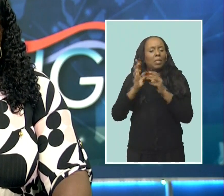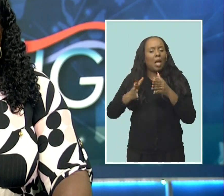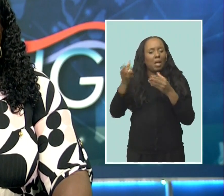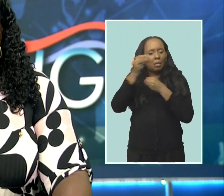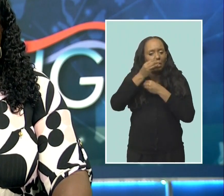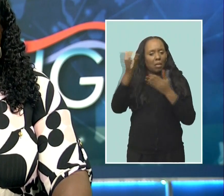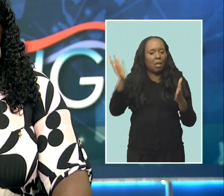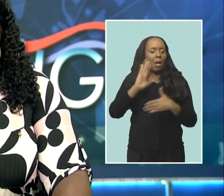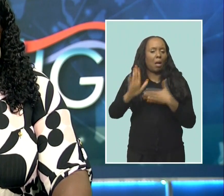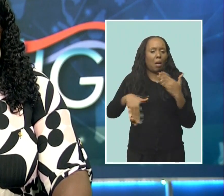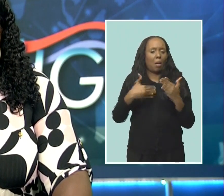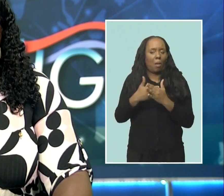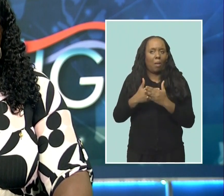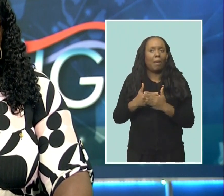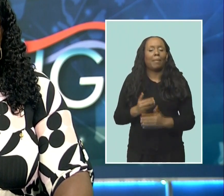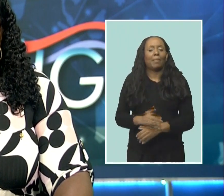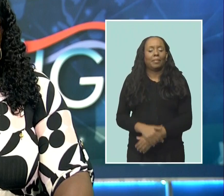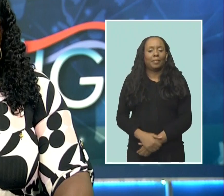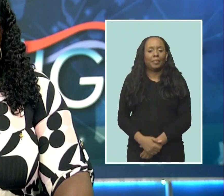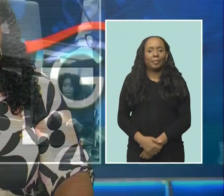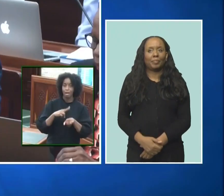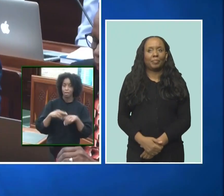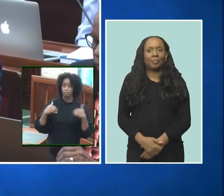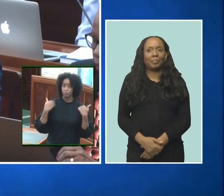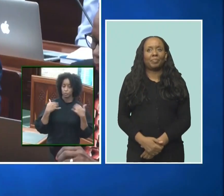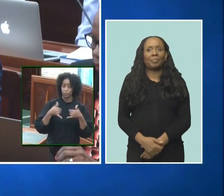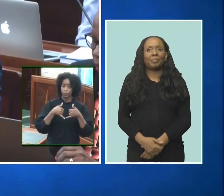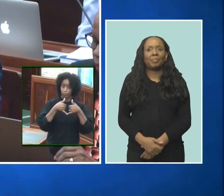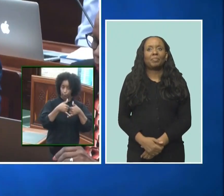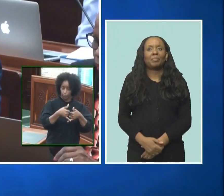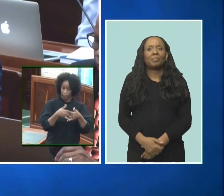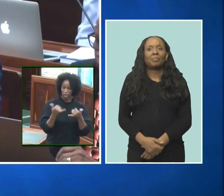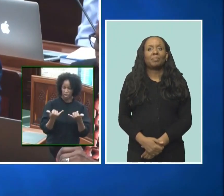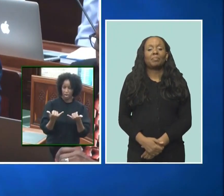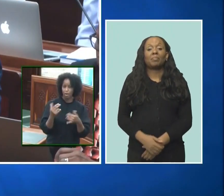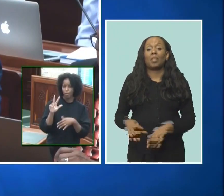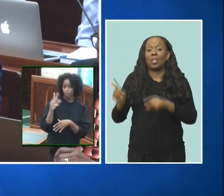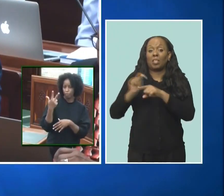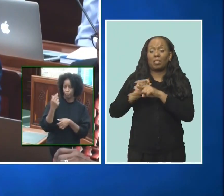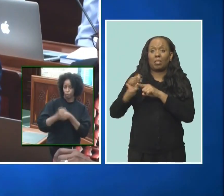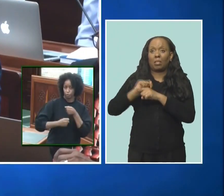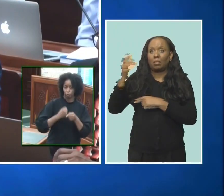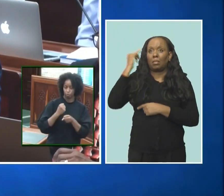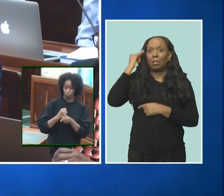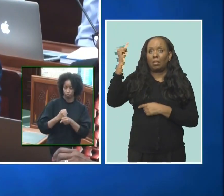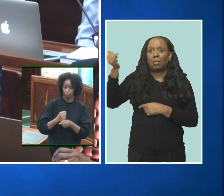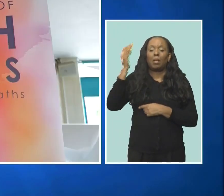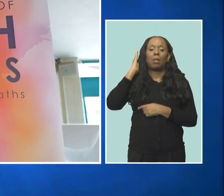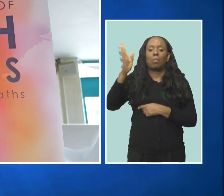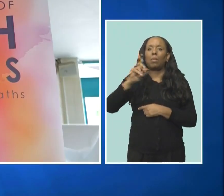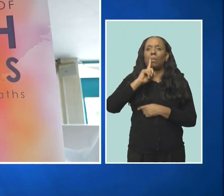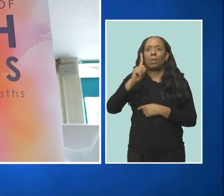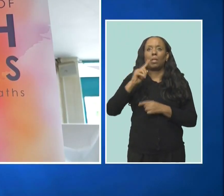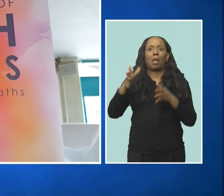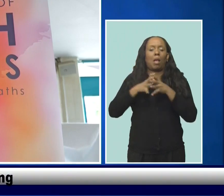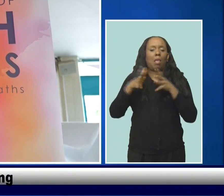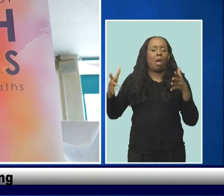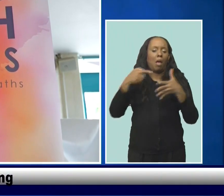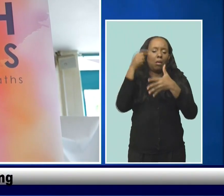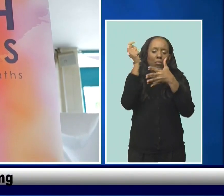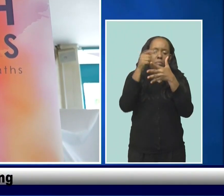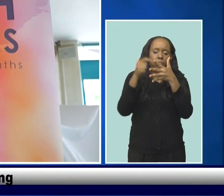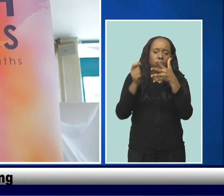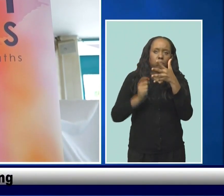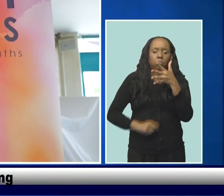all. Trevor Thorpe reports. The minister said the training initiative will cover a broad spectrum and is all-encompassing